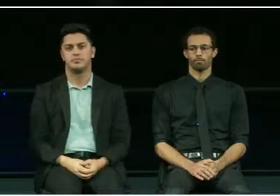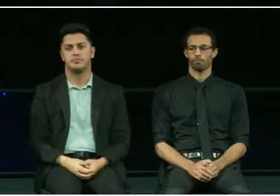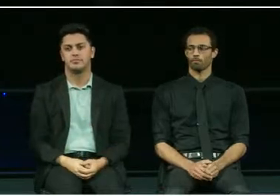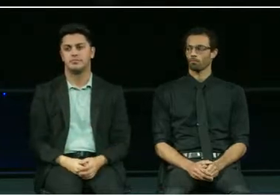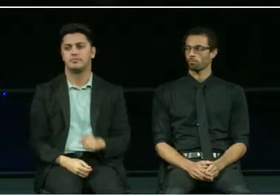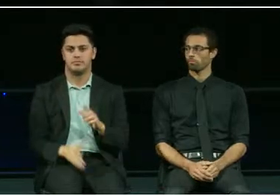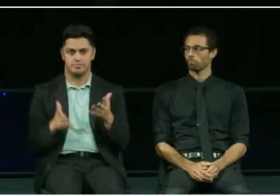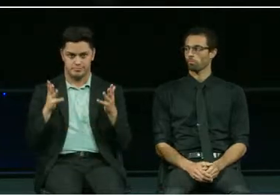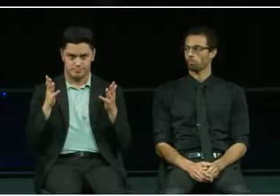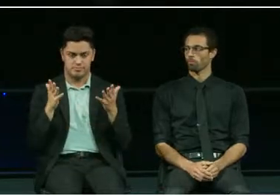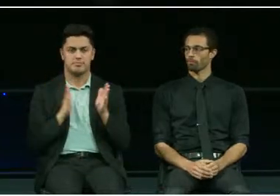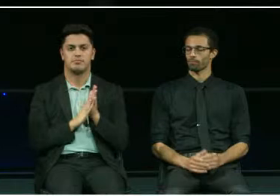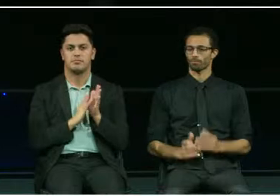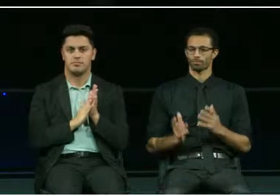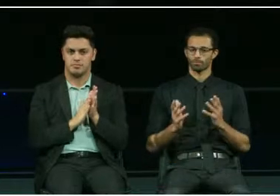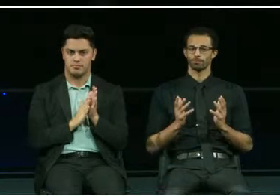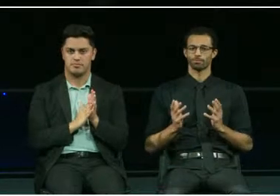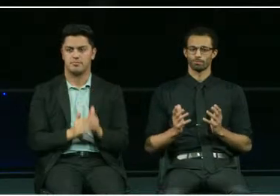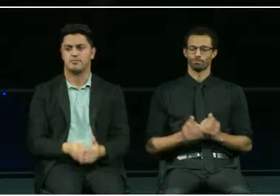Yes,